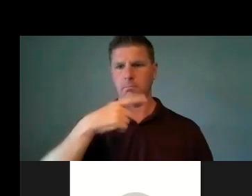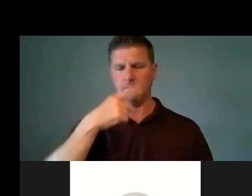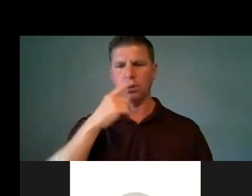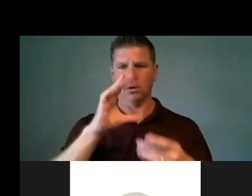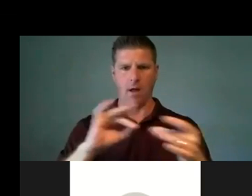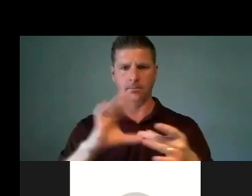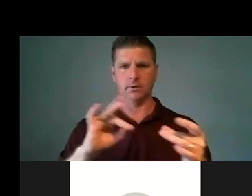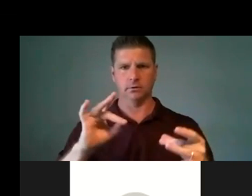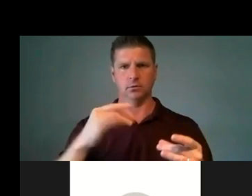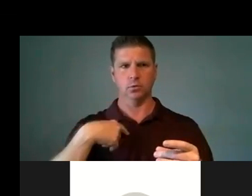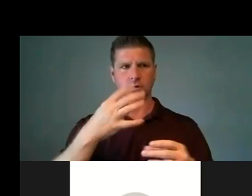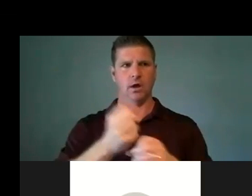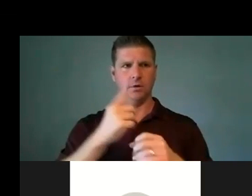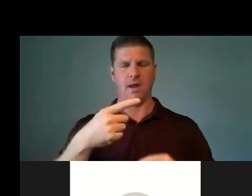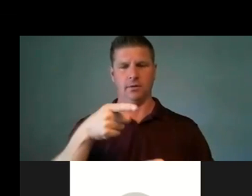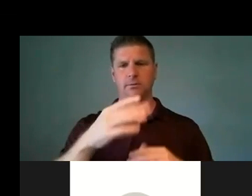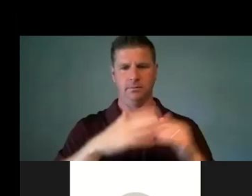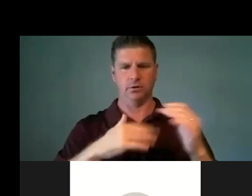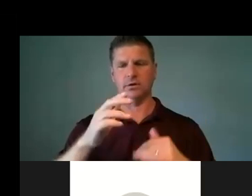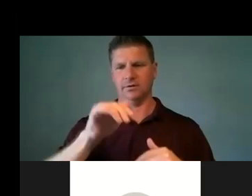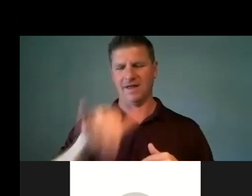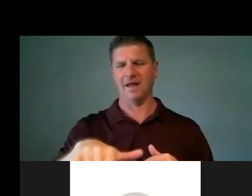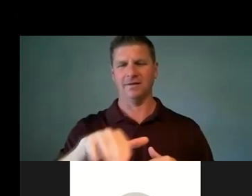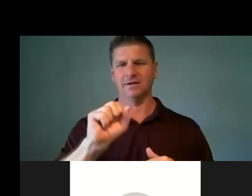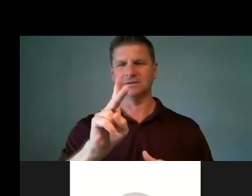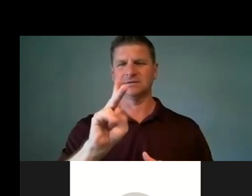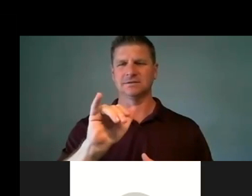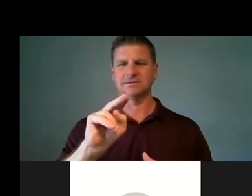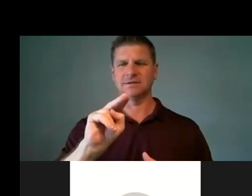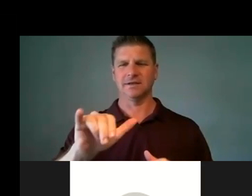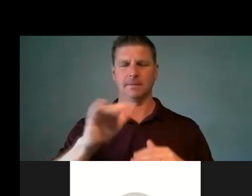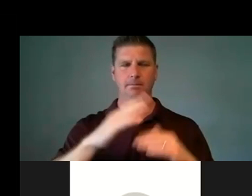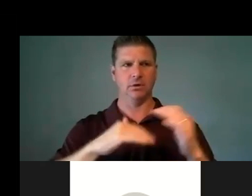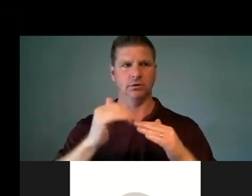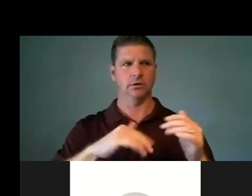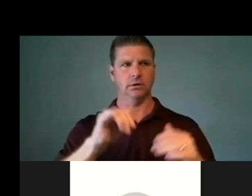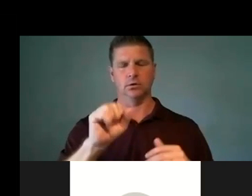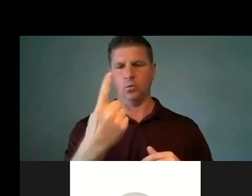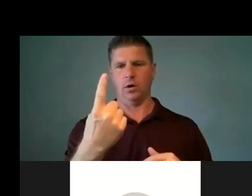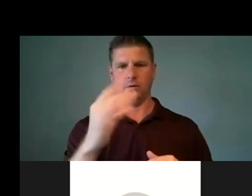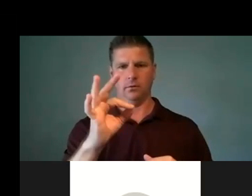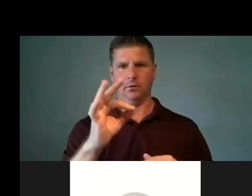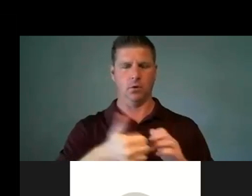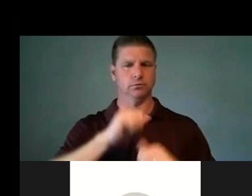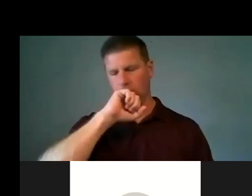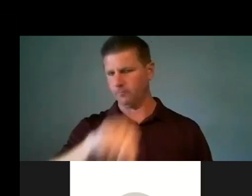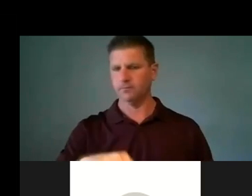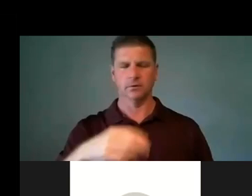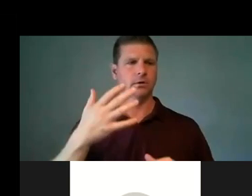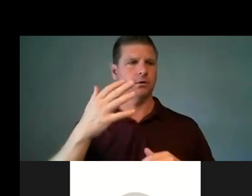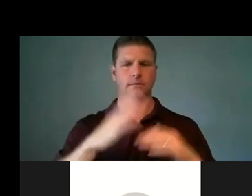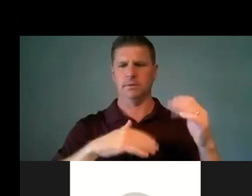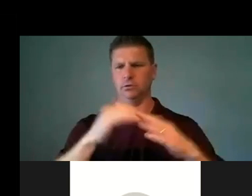this building, that the Skinny building is one of the most beloved buildings in the city of Pittsburgh. We